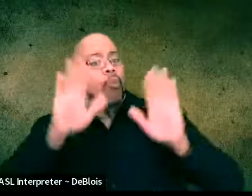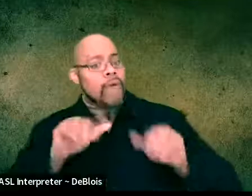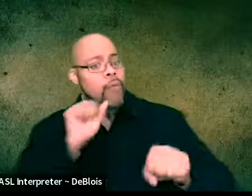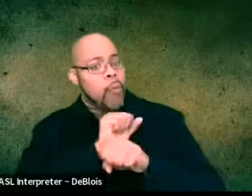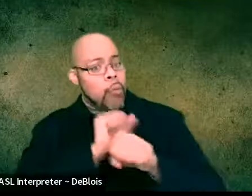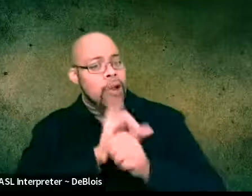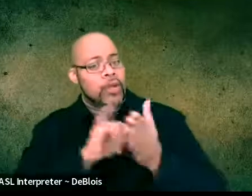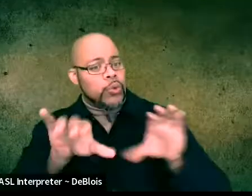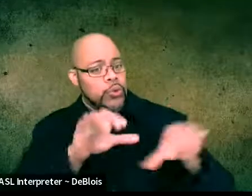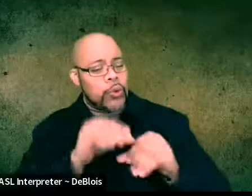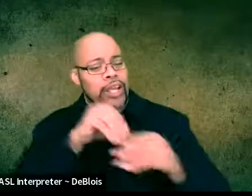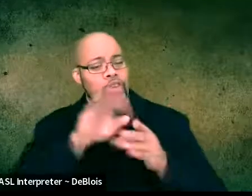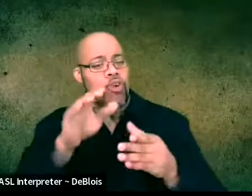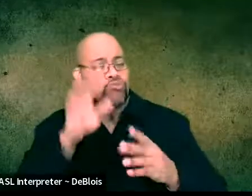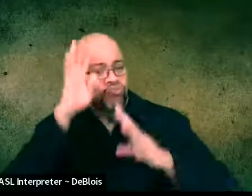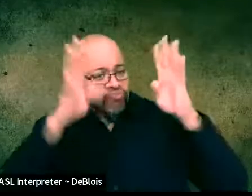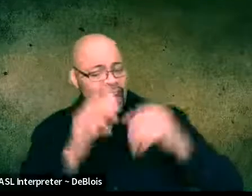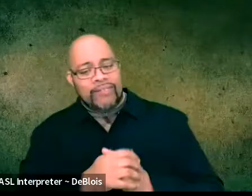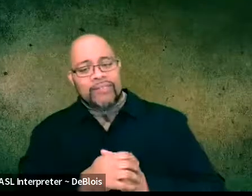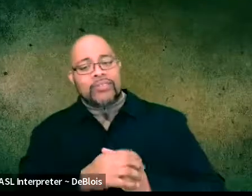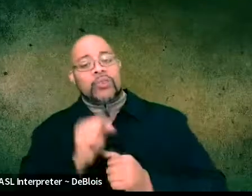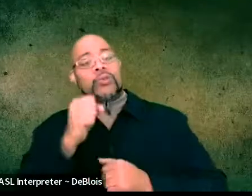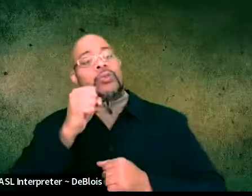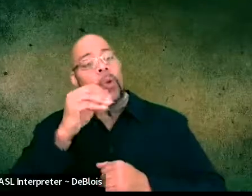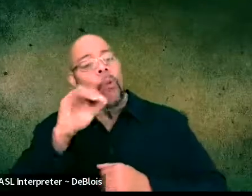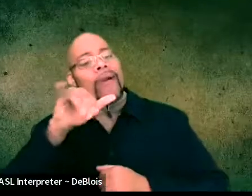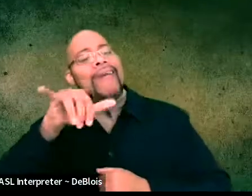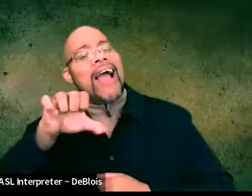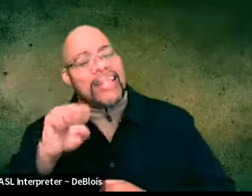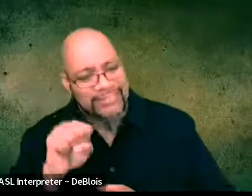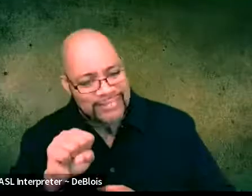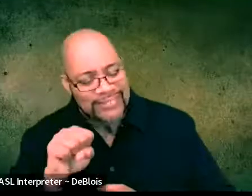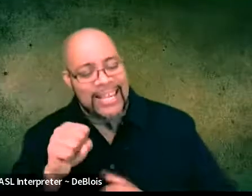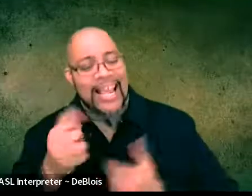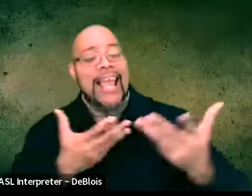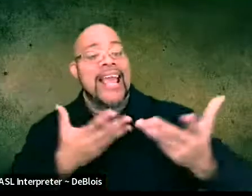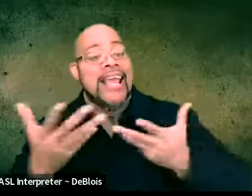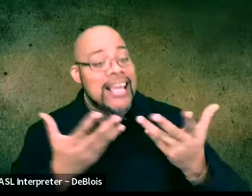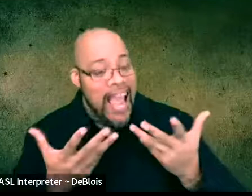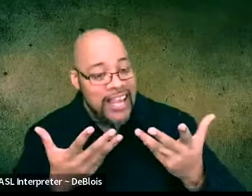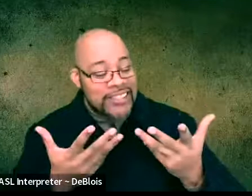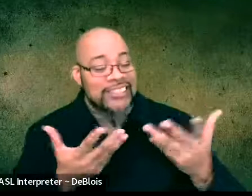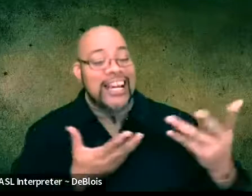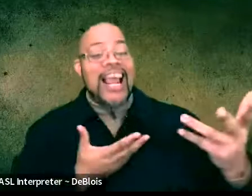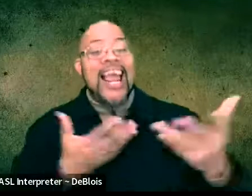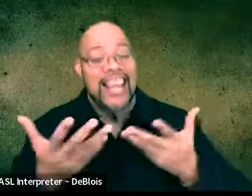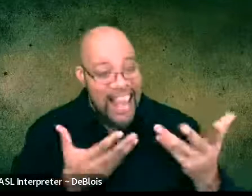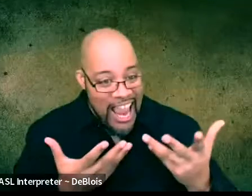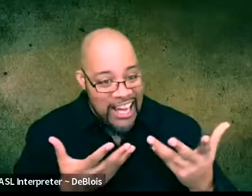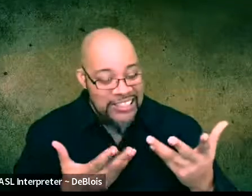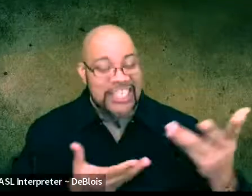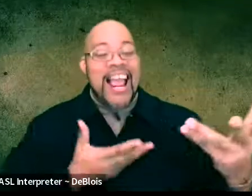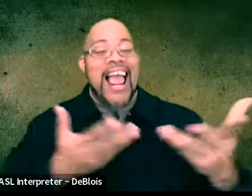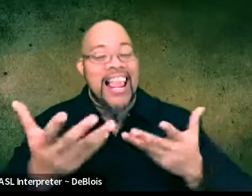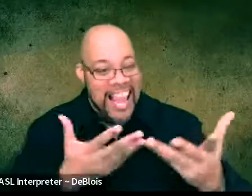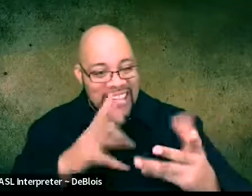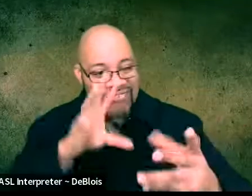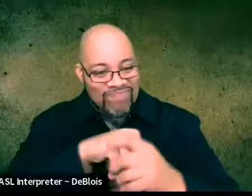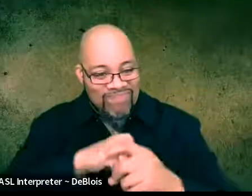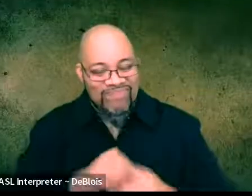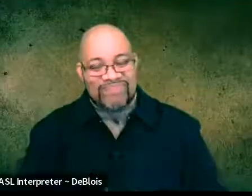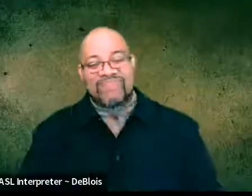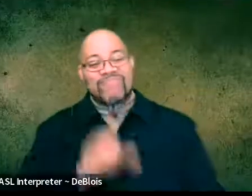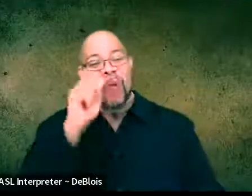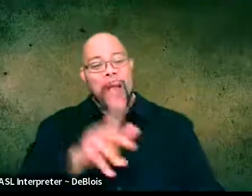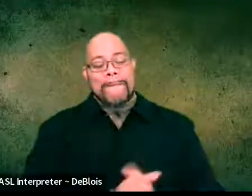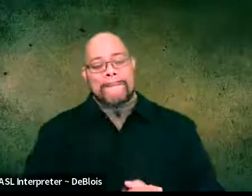that you're doing and you're creating. So yes, engage, engage, engage. All